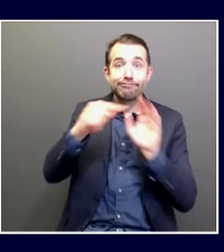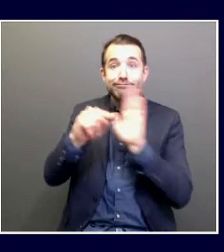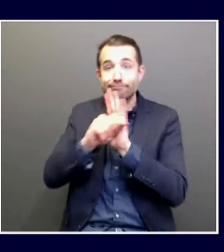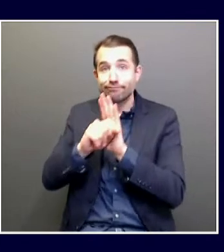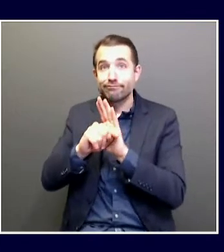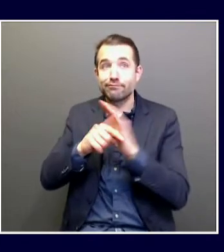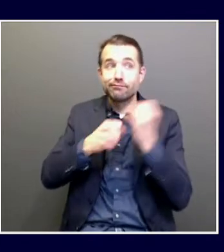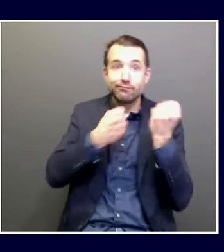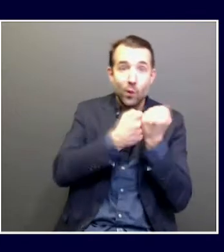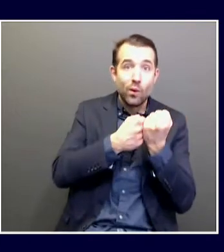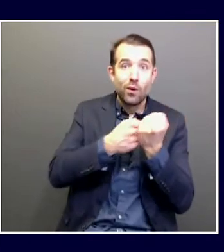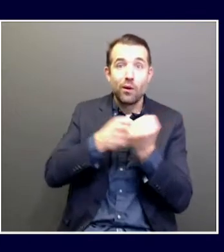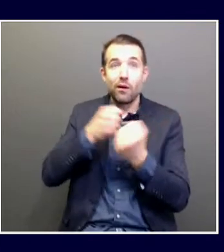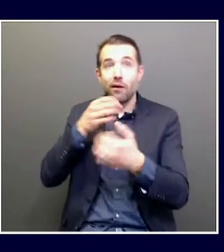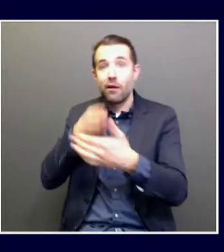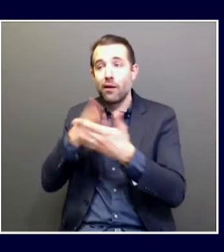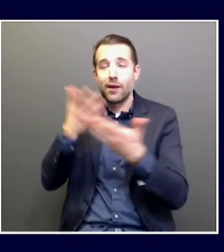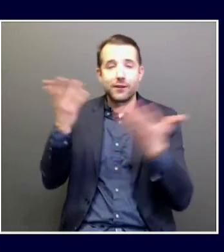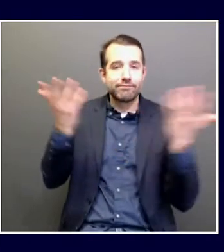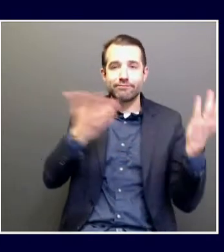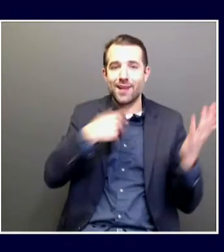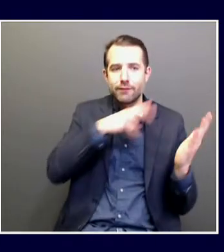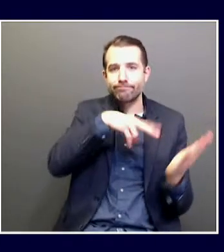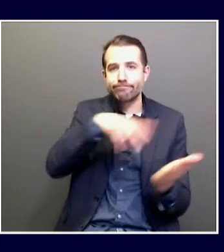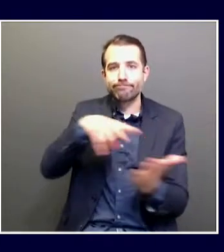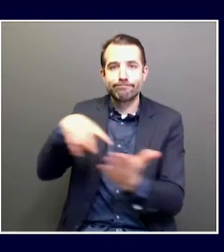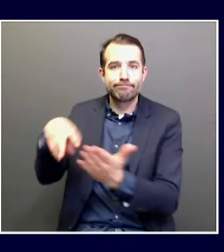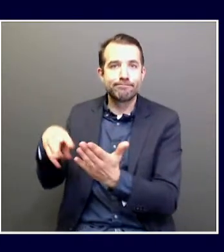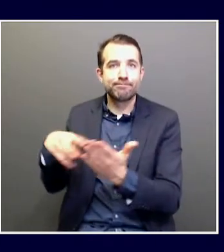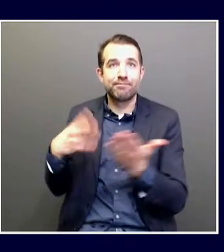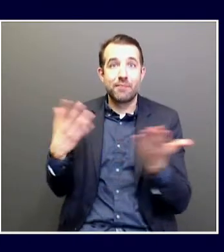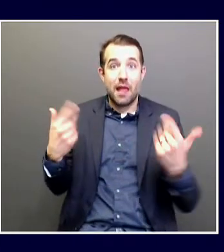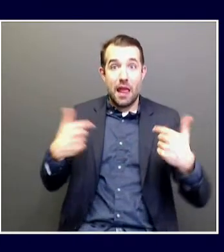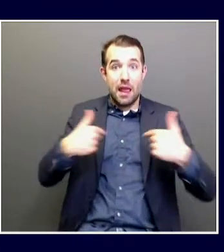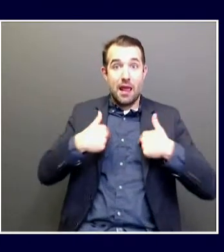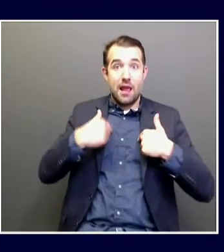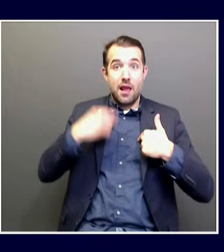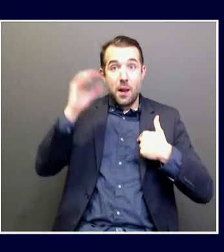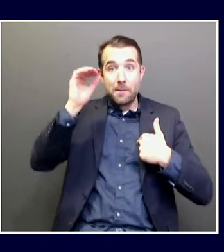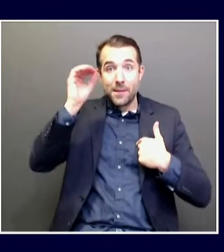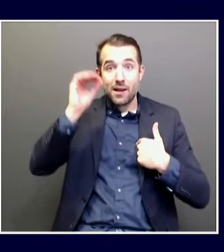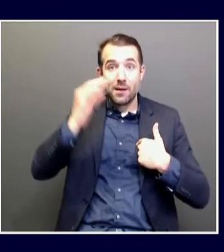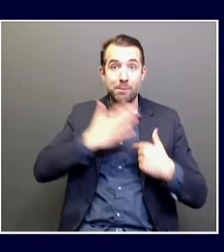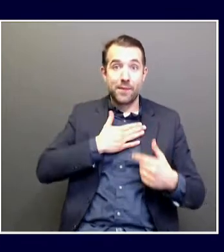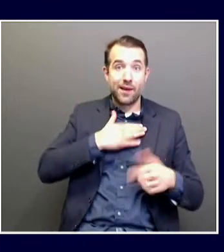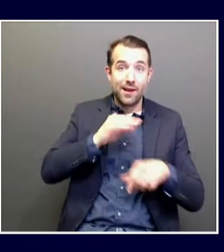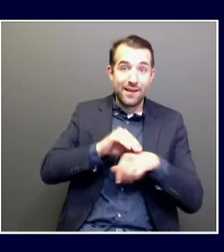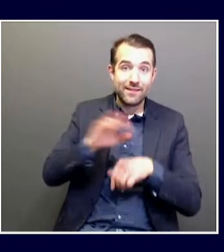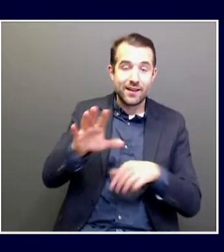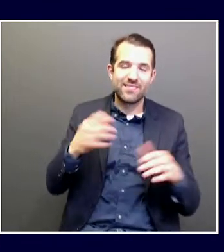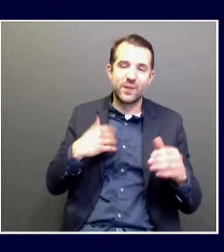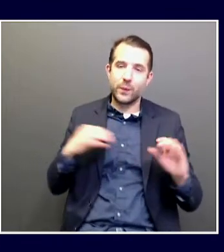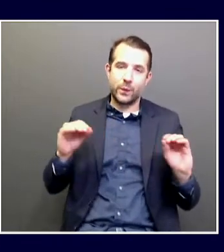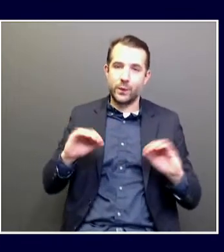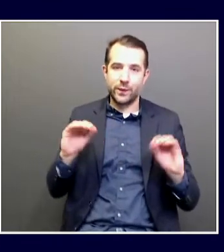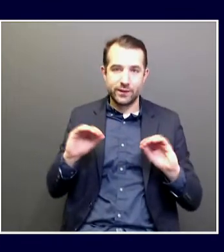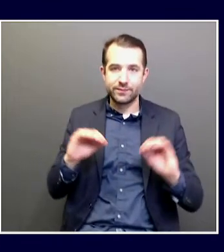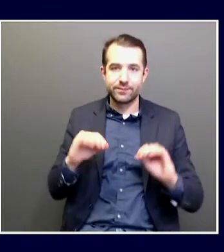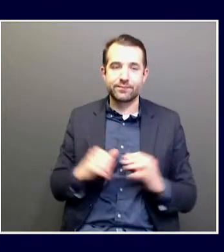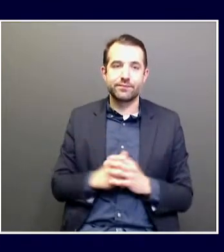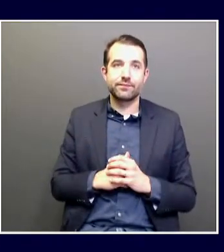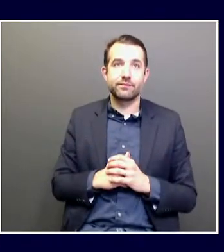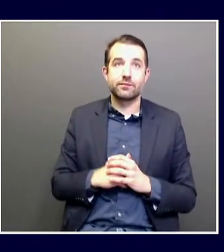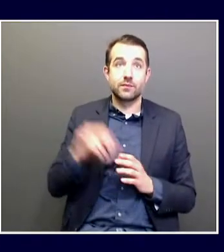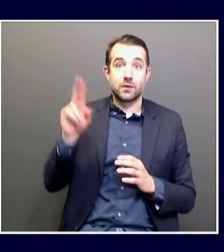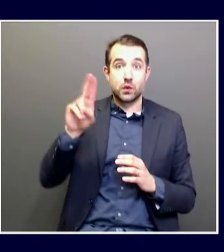it. In terms of what it means for Mainers, the boosters have been recommended by the US CDC. They've been authorized